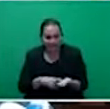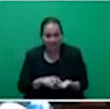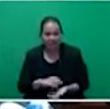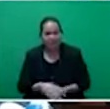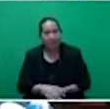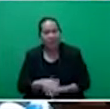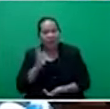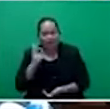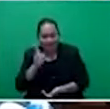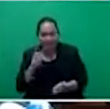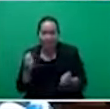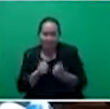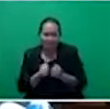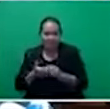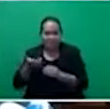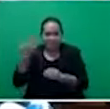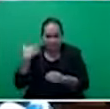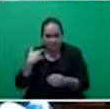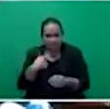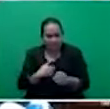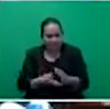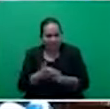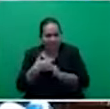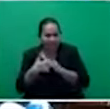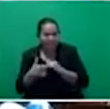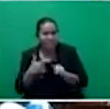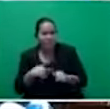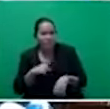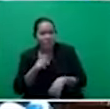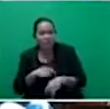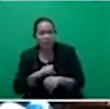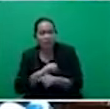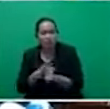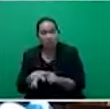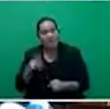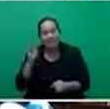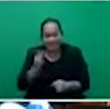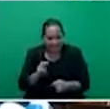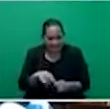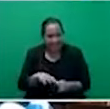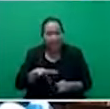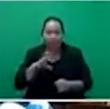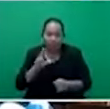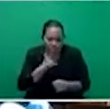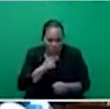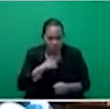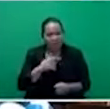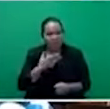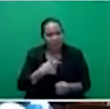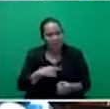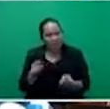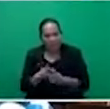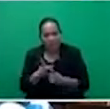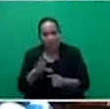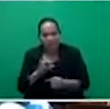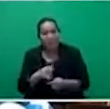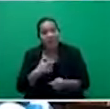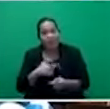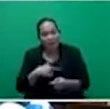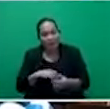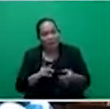again today, the high levels of borrowings during the COVID-19 period was absolutely necessary and appropriate. That's why we had all our lenders and